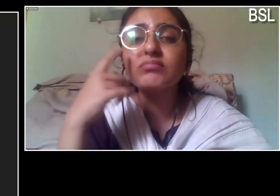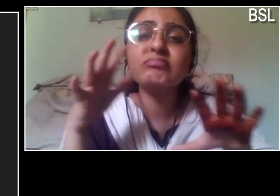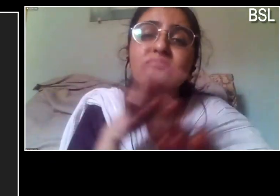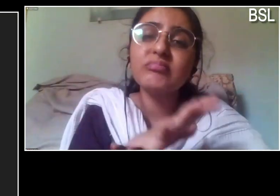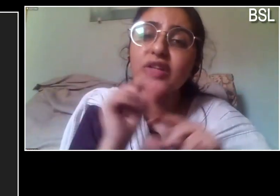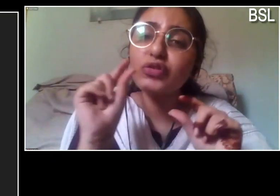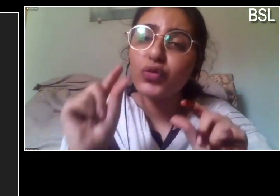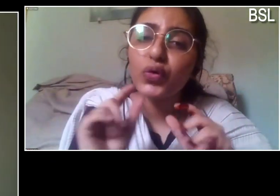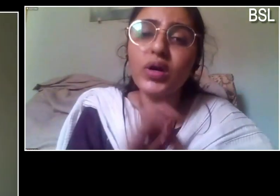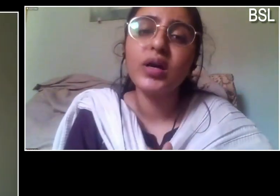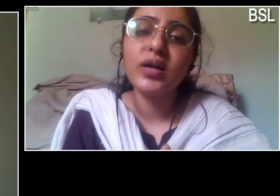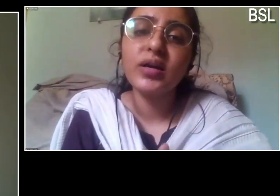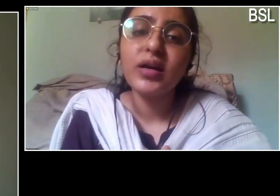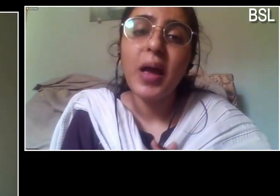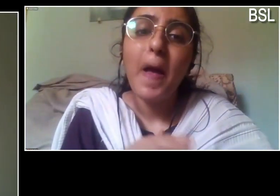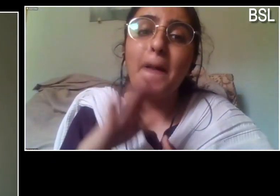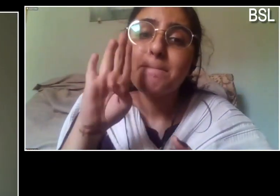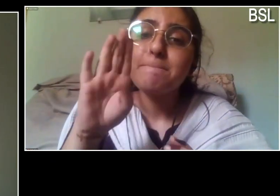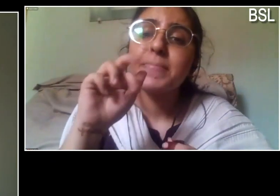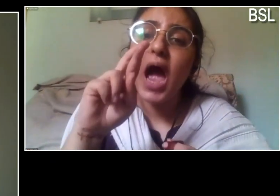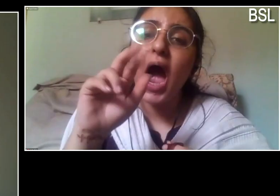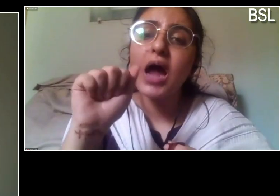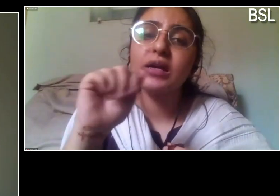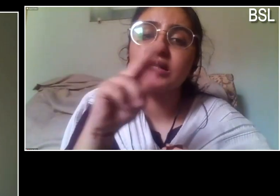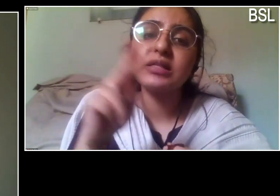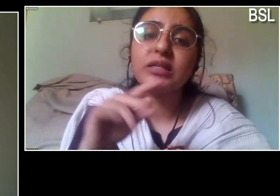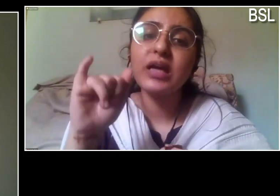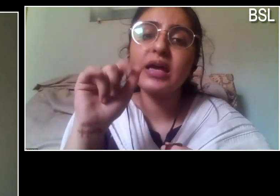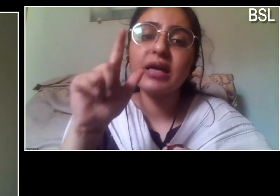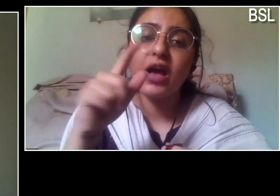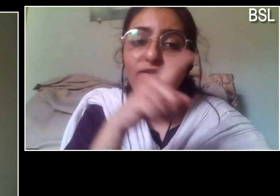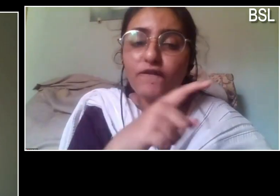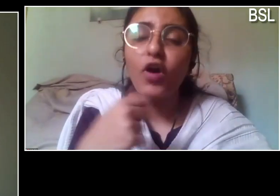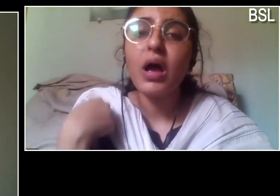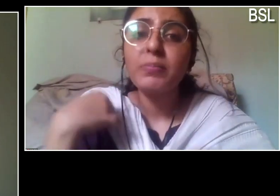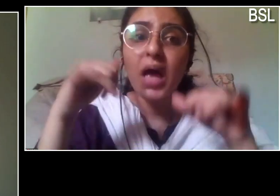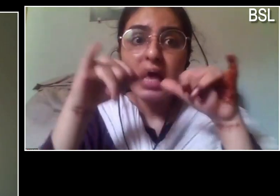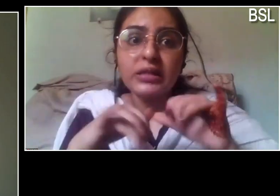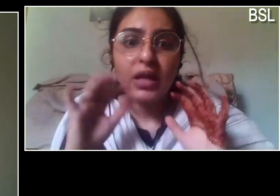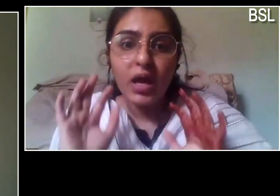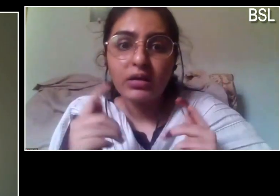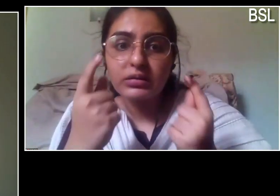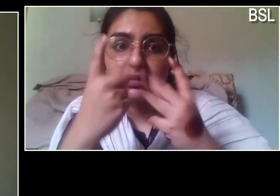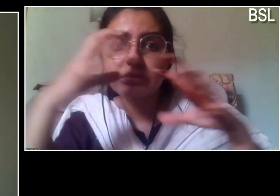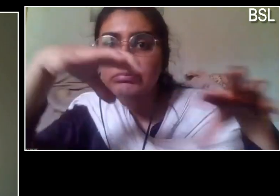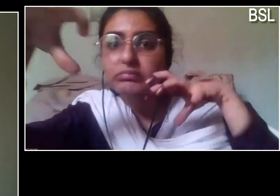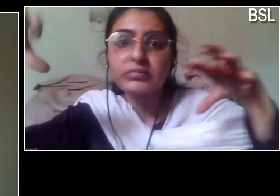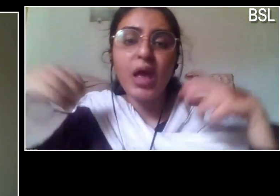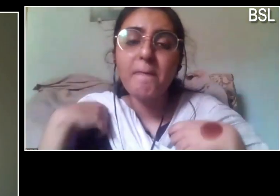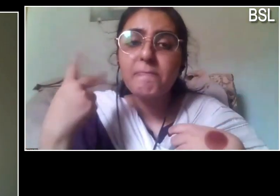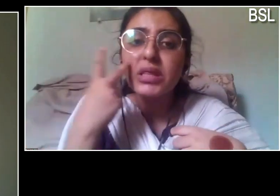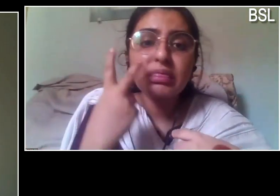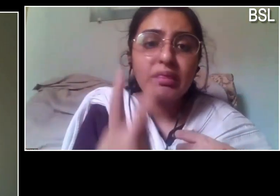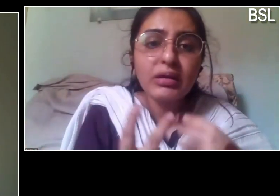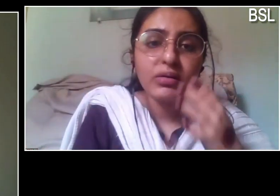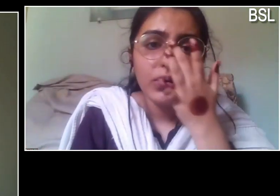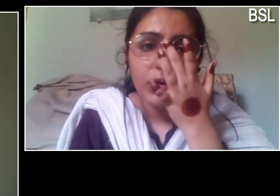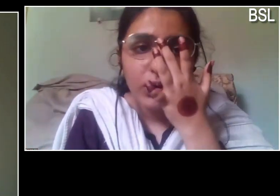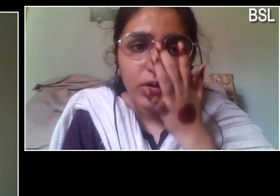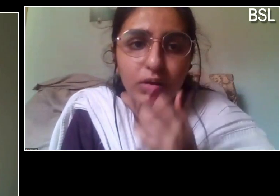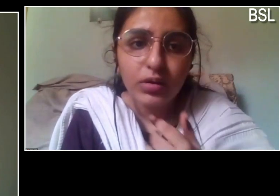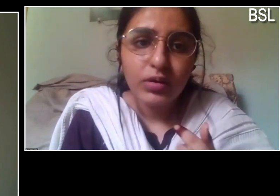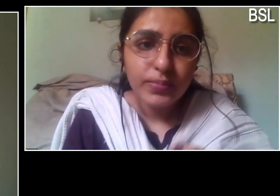So in Brazil, we have a situation that I think happens in a lot of other places, in a lot of other countries from